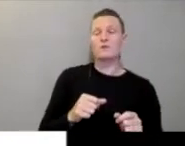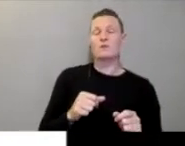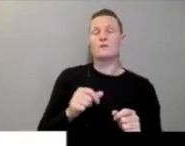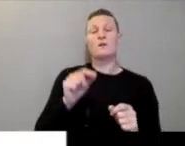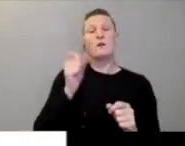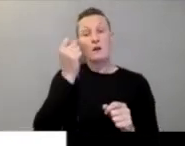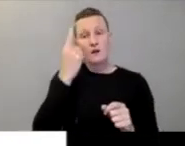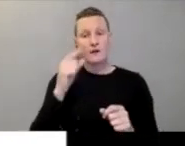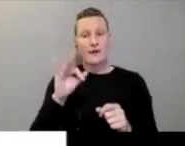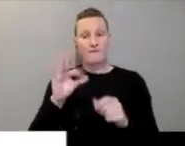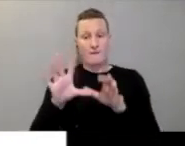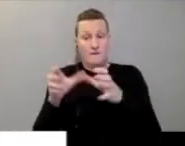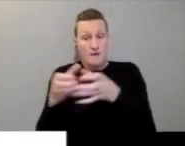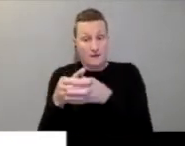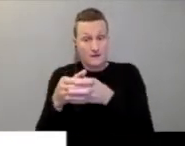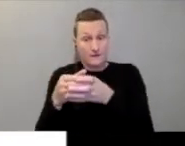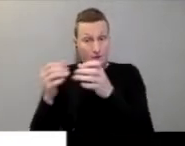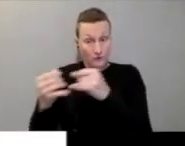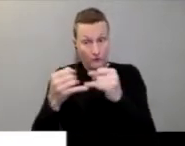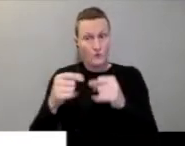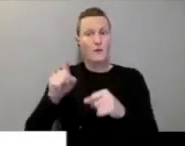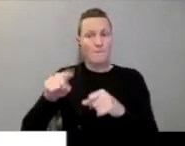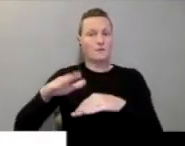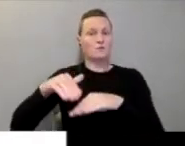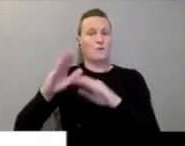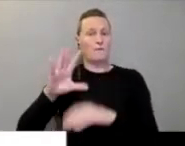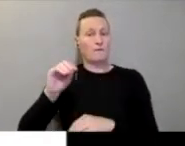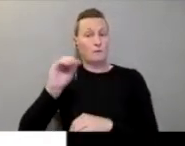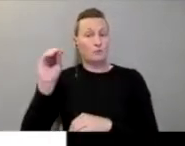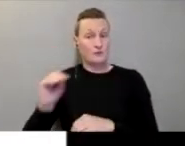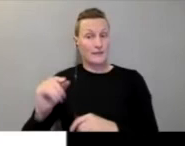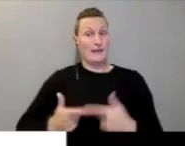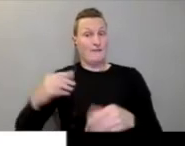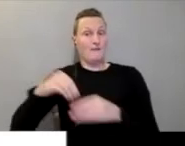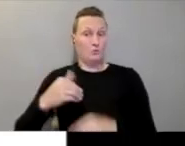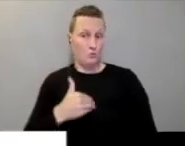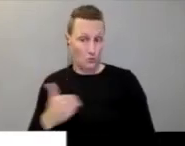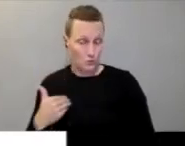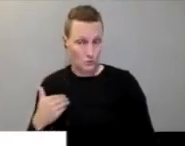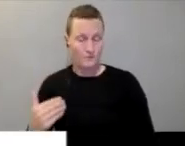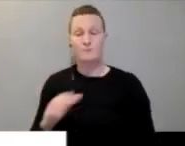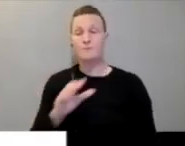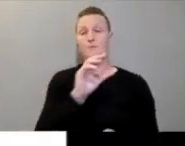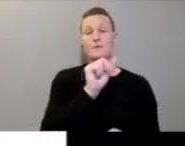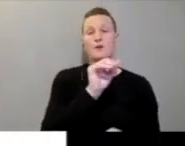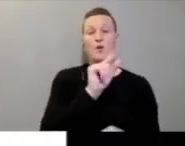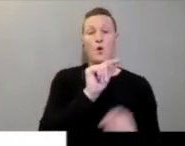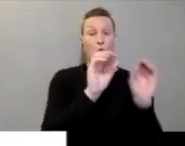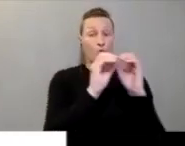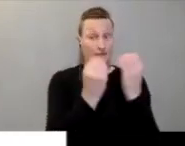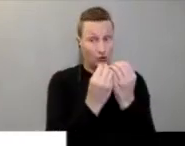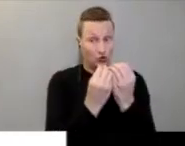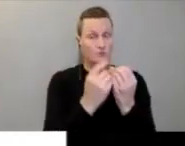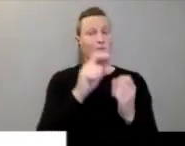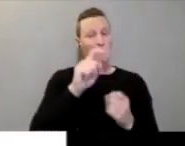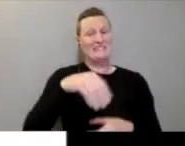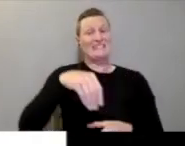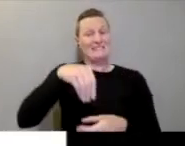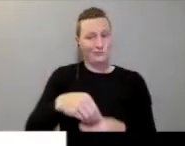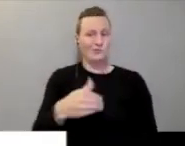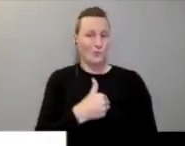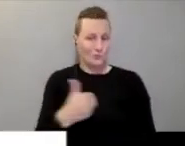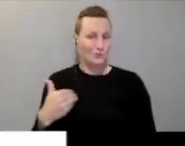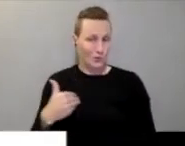50%. And as an organization, an arts organization has to be located in Toronto. So what would the answer be